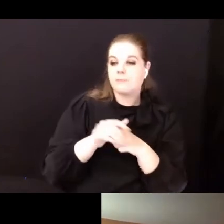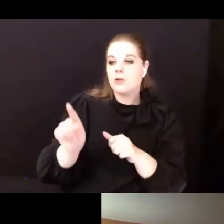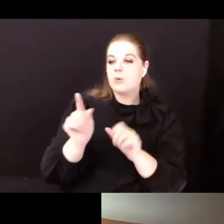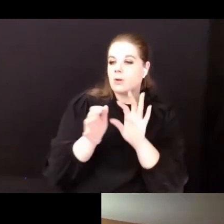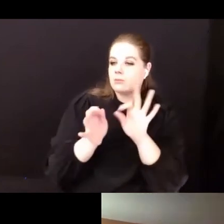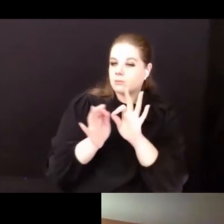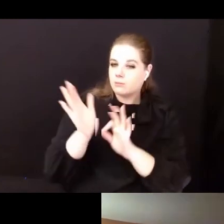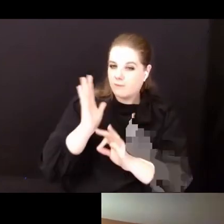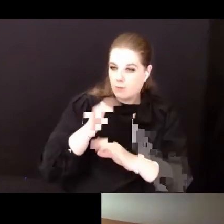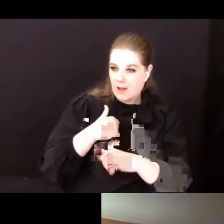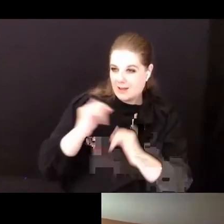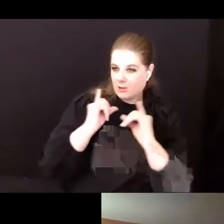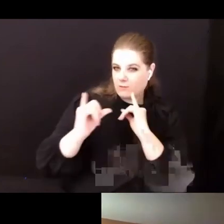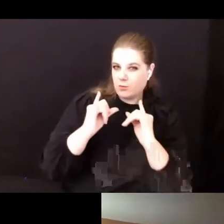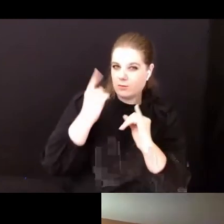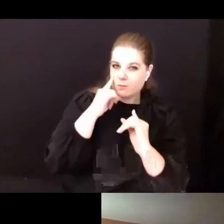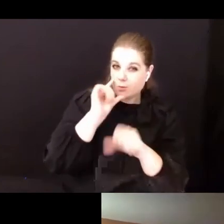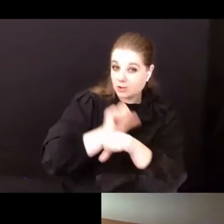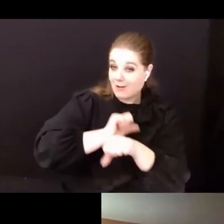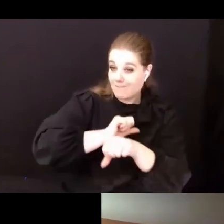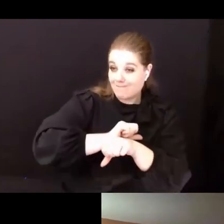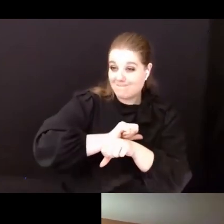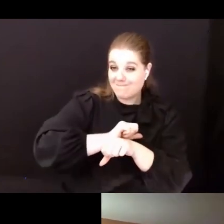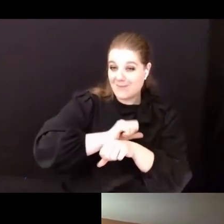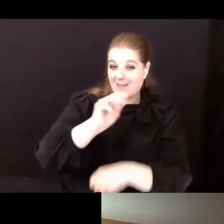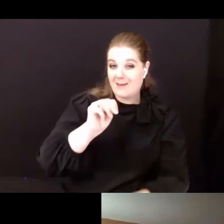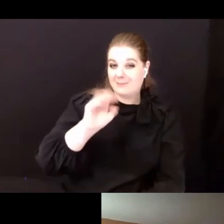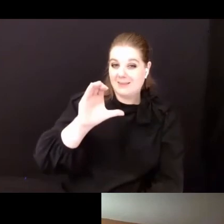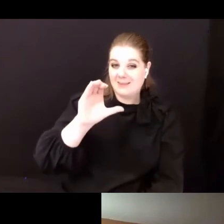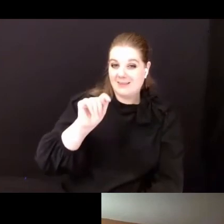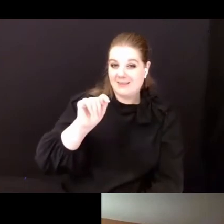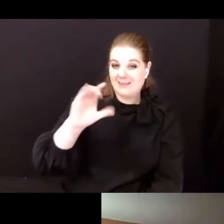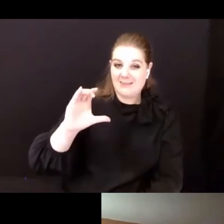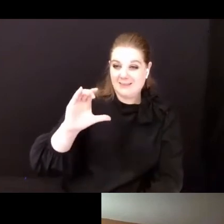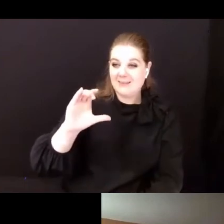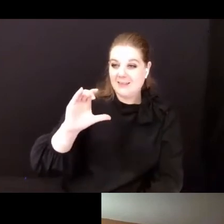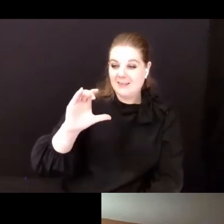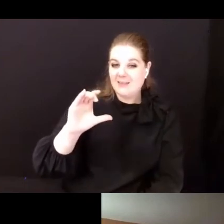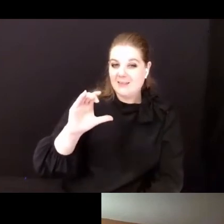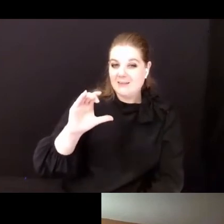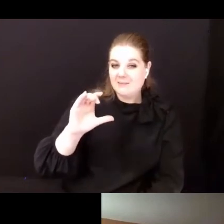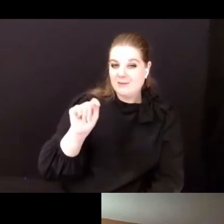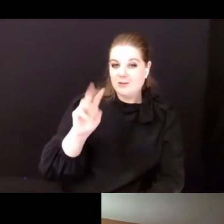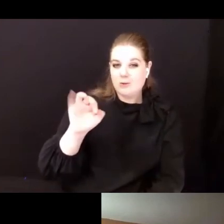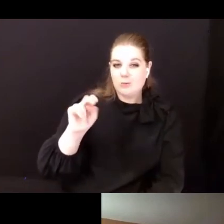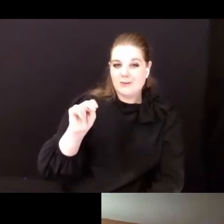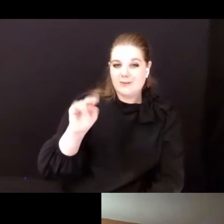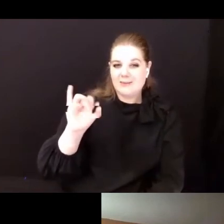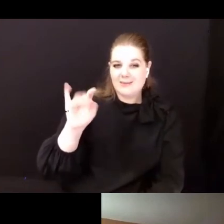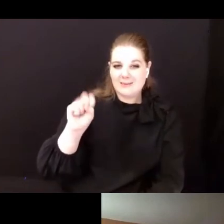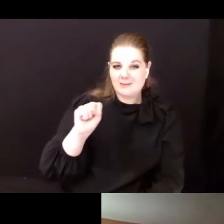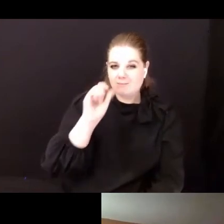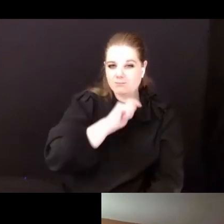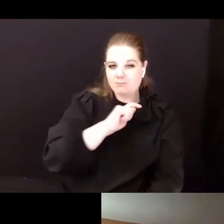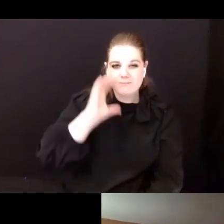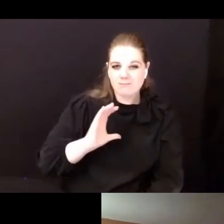I interviewed you for a position at MCTC in the Twin Cities. And I'm not sure